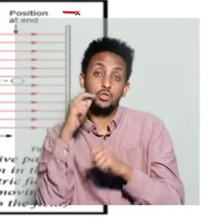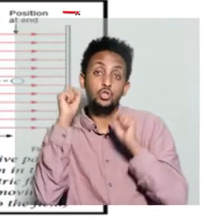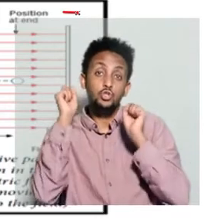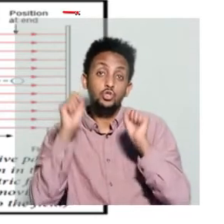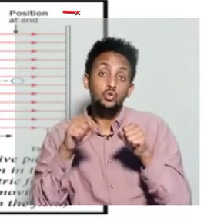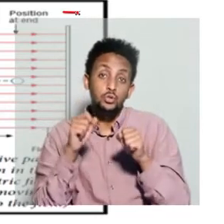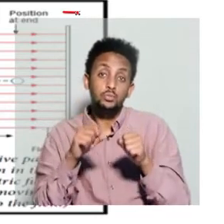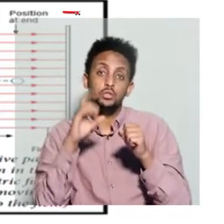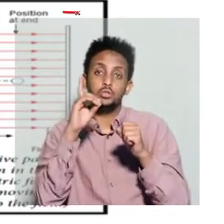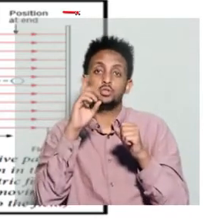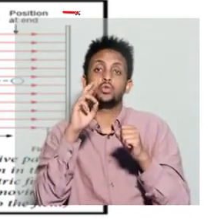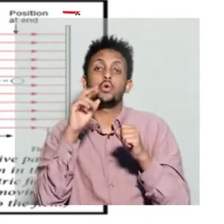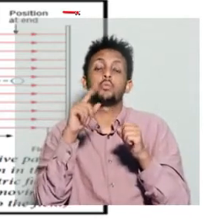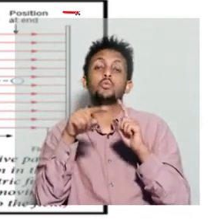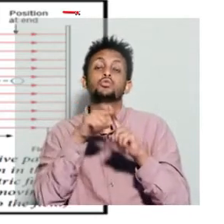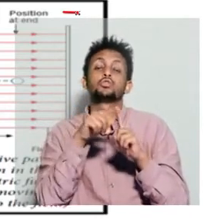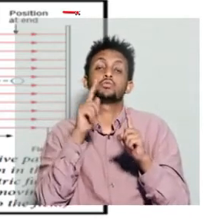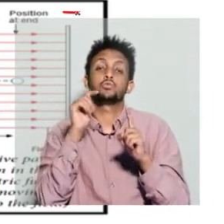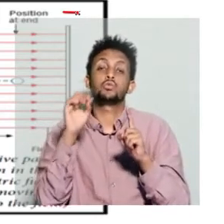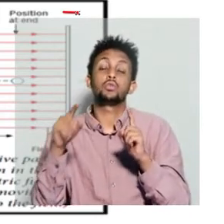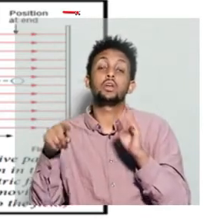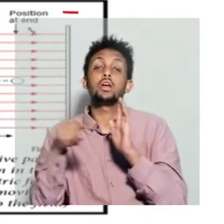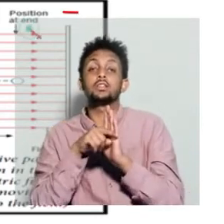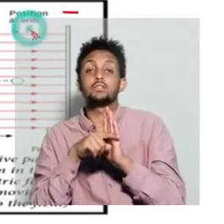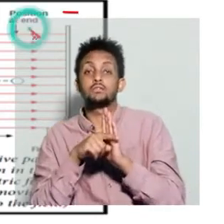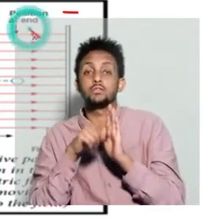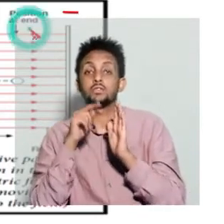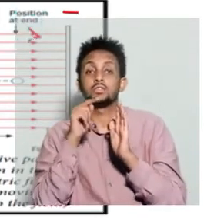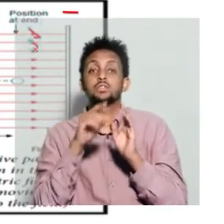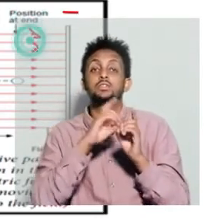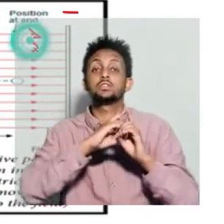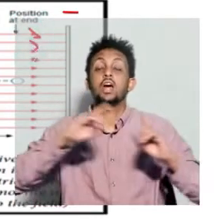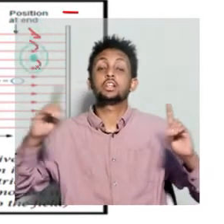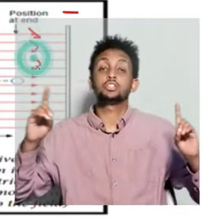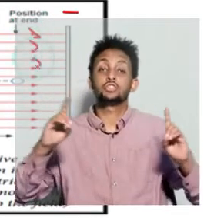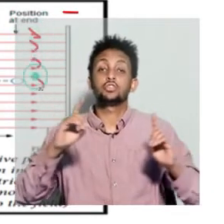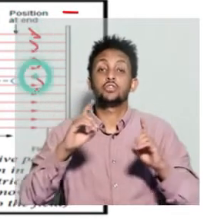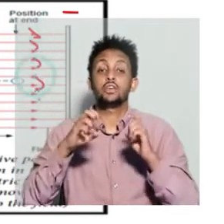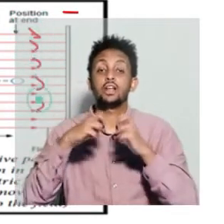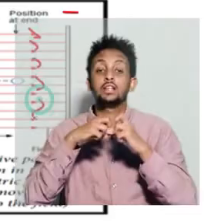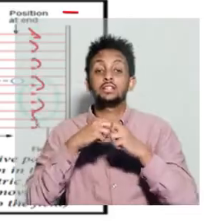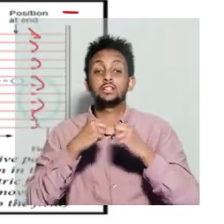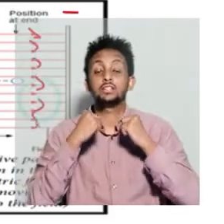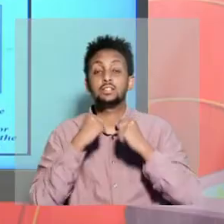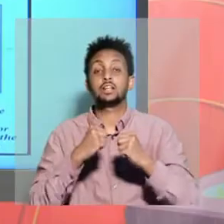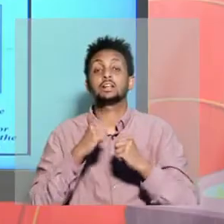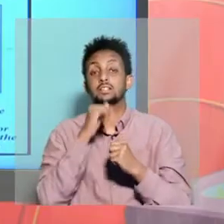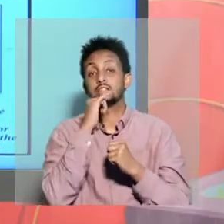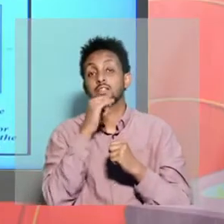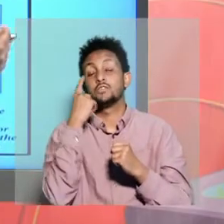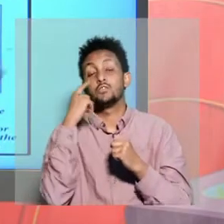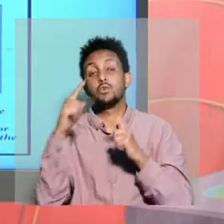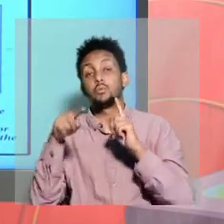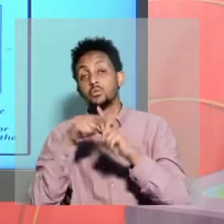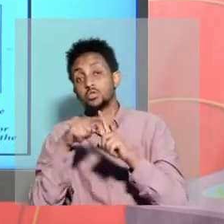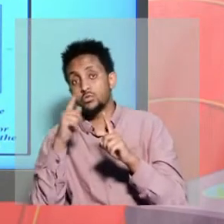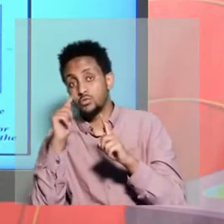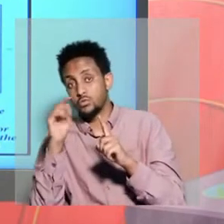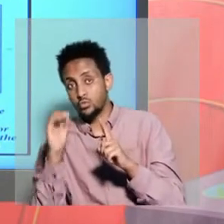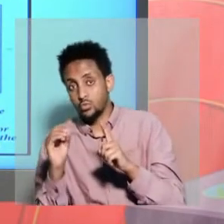be drawn from positive to the negative. So the direction of the electric field strength is from positive